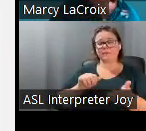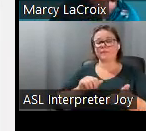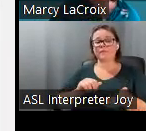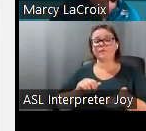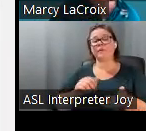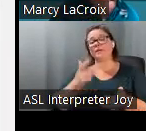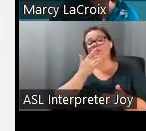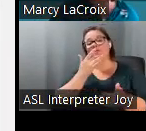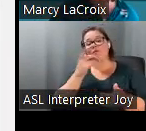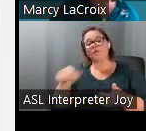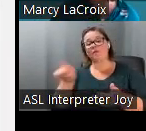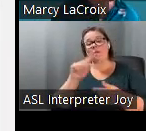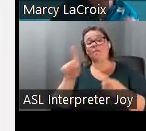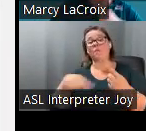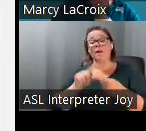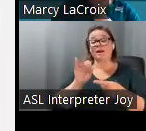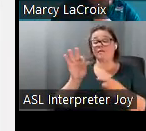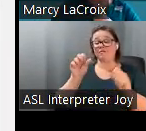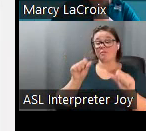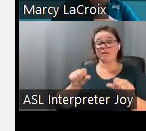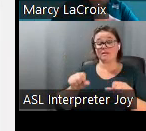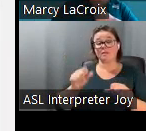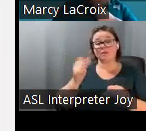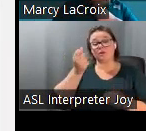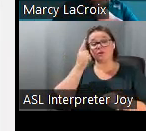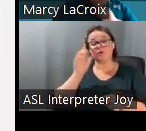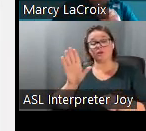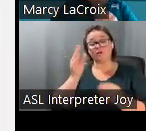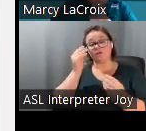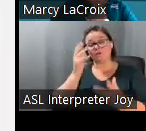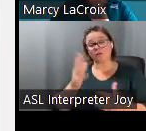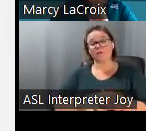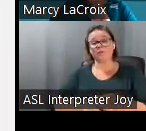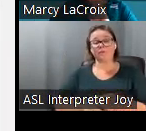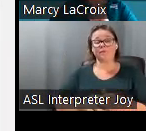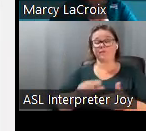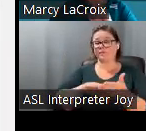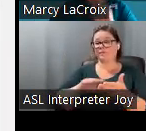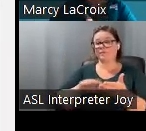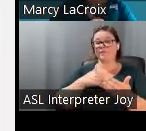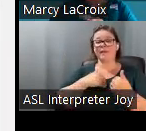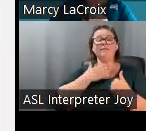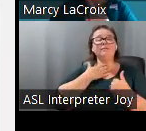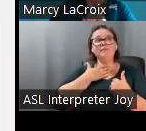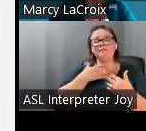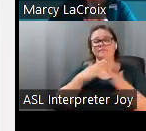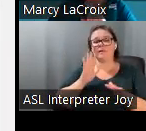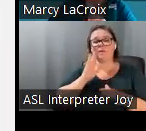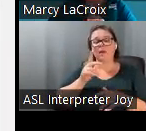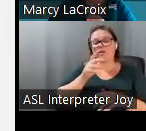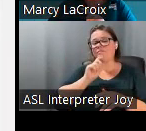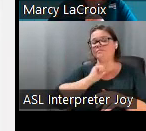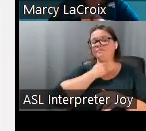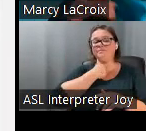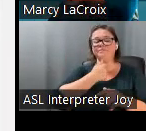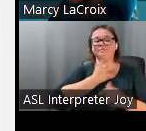preferably them, when and if possible, understands their information. Oh, excuse me, I have a tickle in my throat. I'm going to mute myself and try and